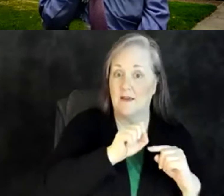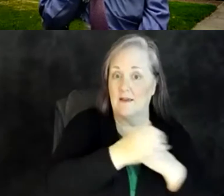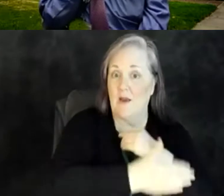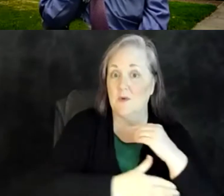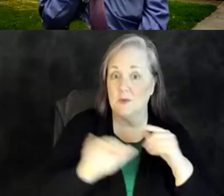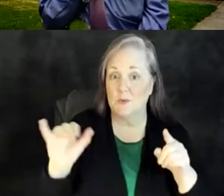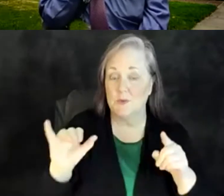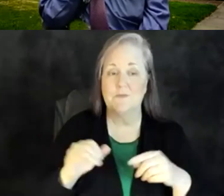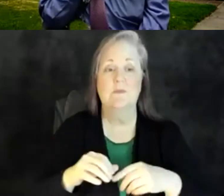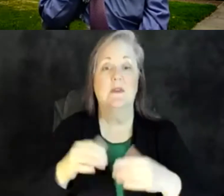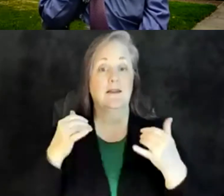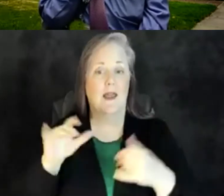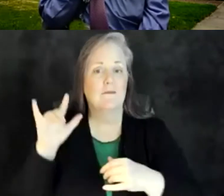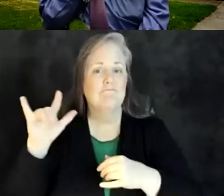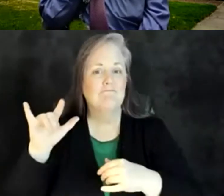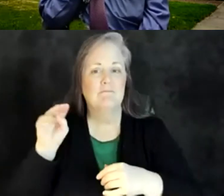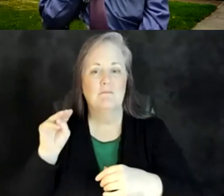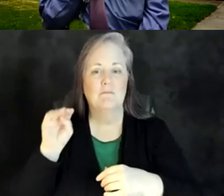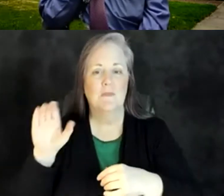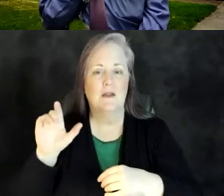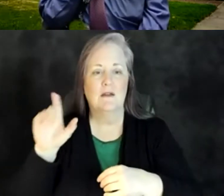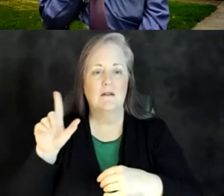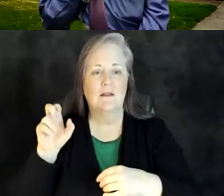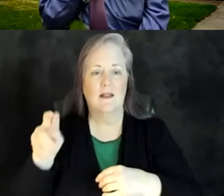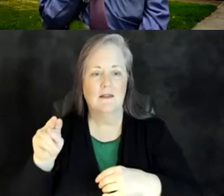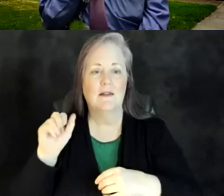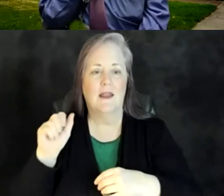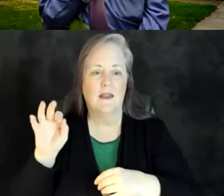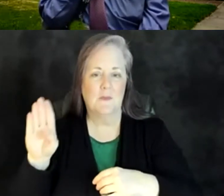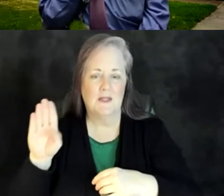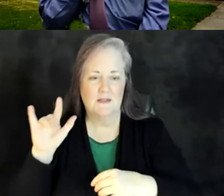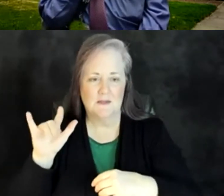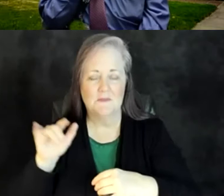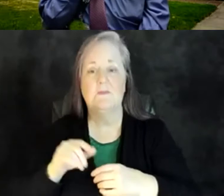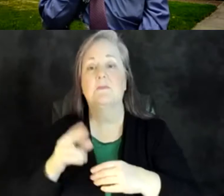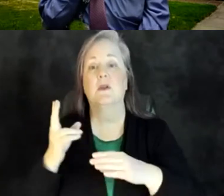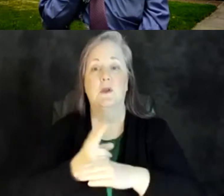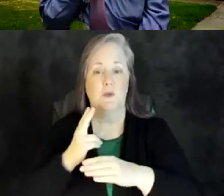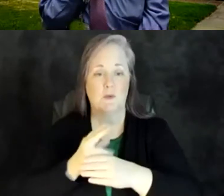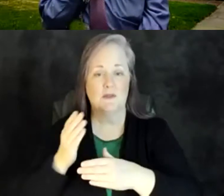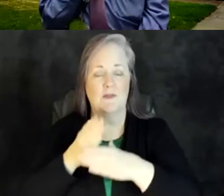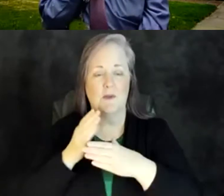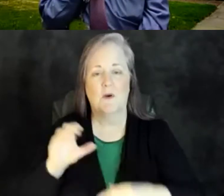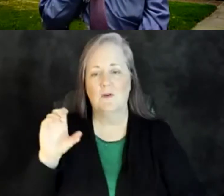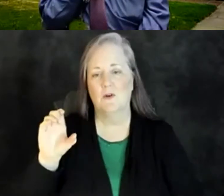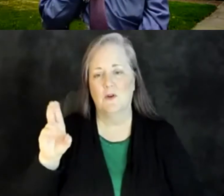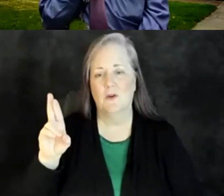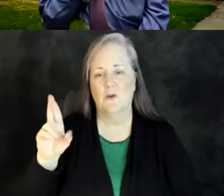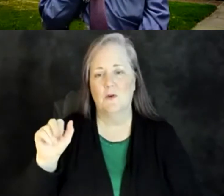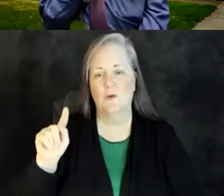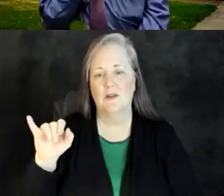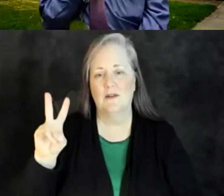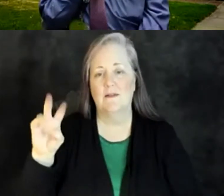have a McClellan site, McClellan Air Force Base site. We are using our partner Curative as the